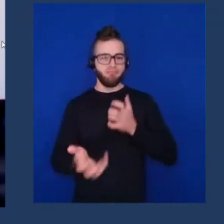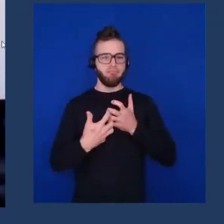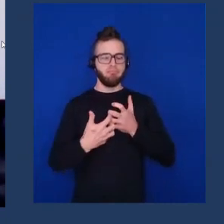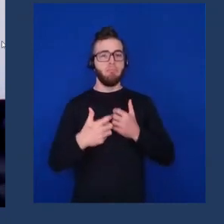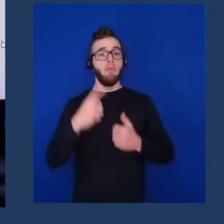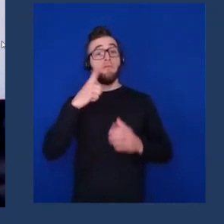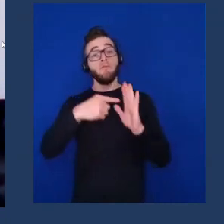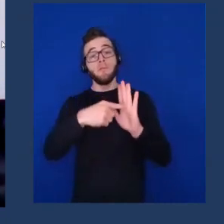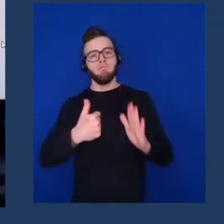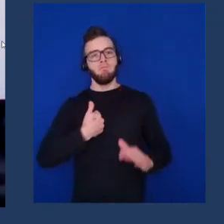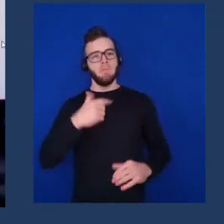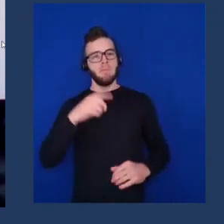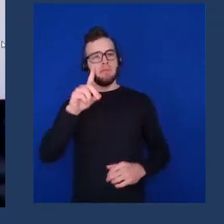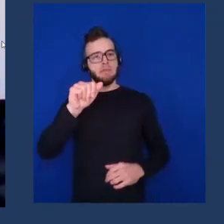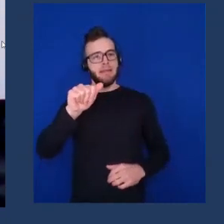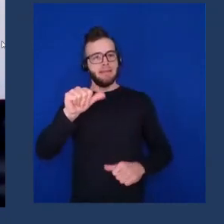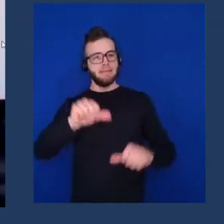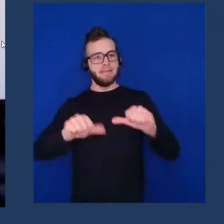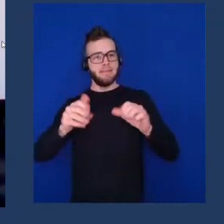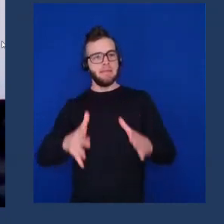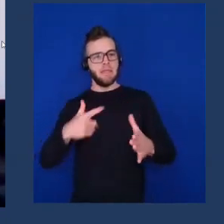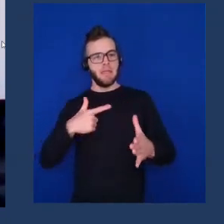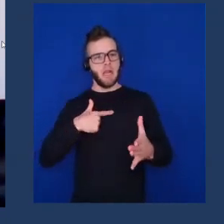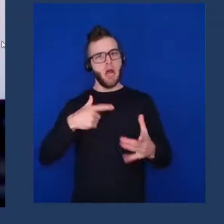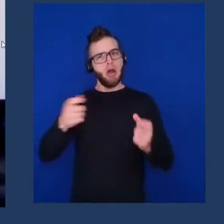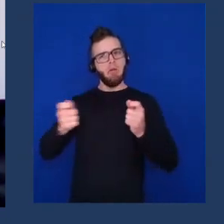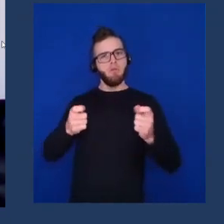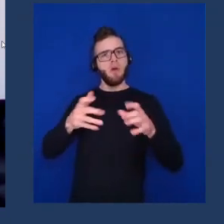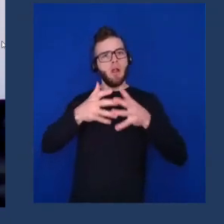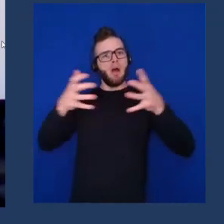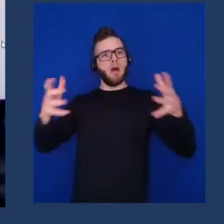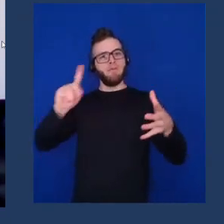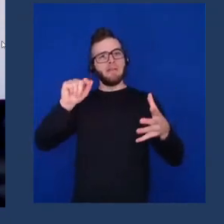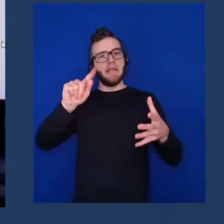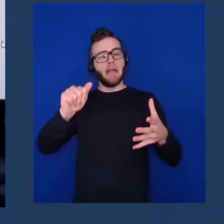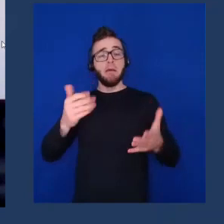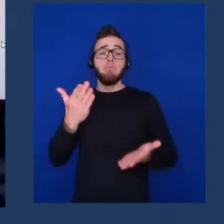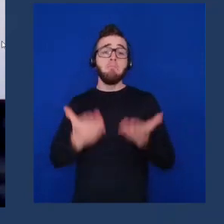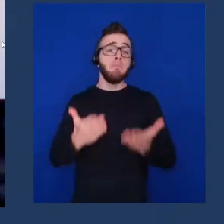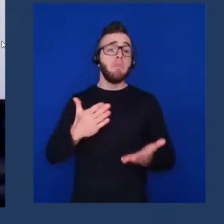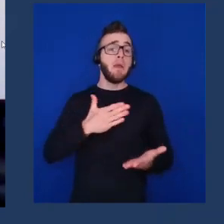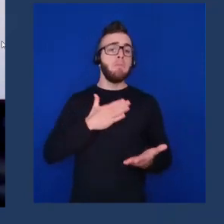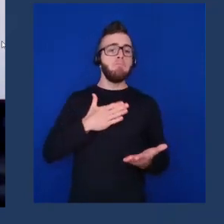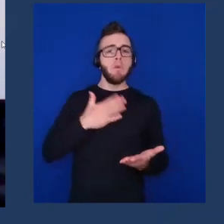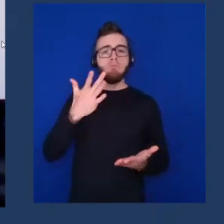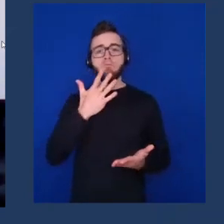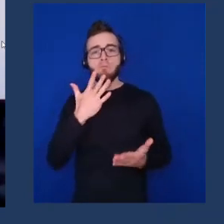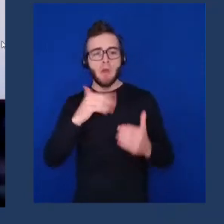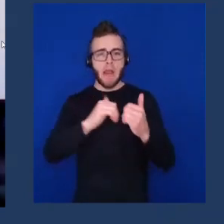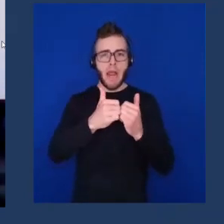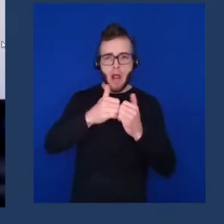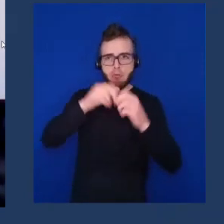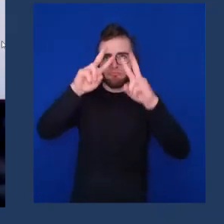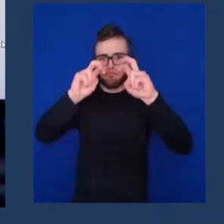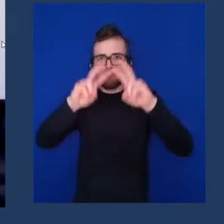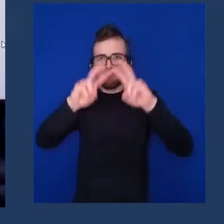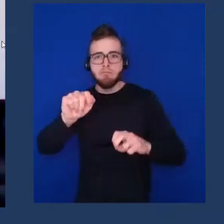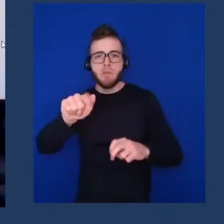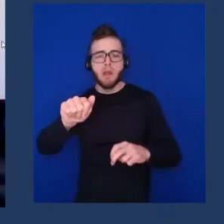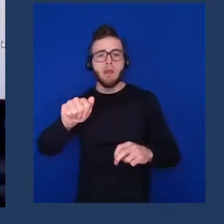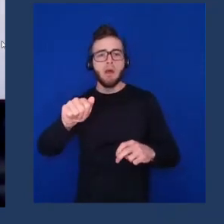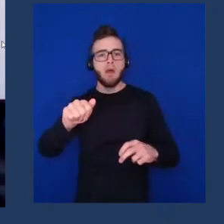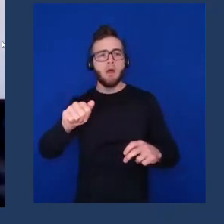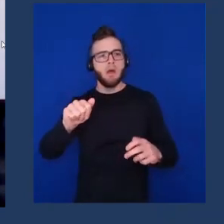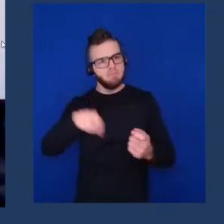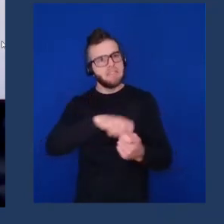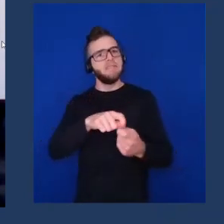amount of data. And let's say that I like to navigate that data in a particular way. Can my screen reader learn my patterns, from my patterns, infer